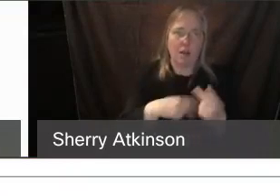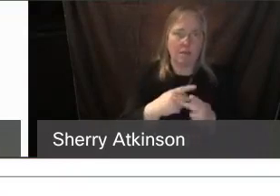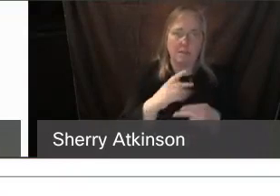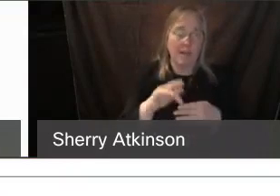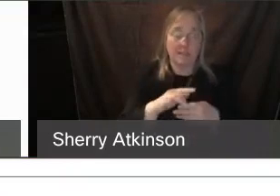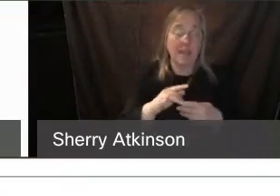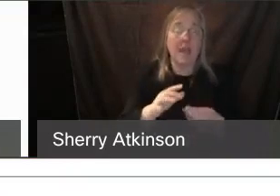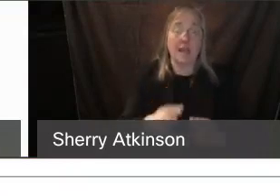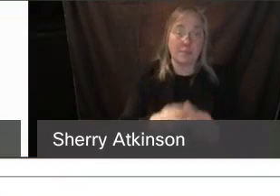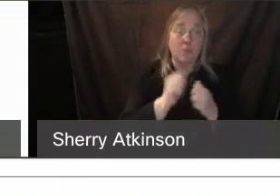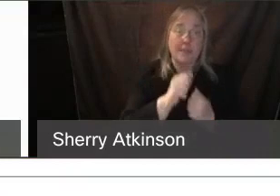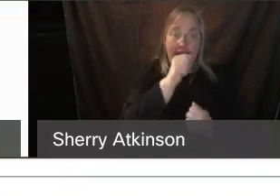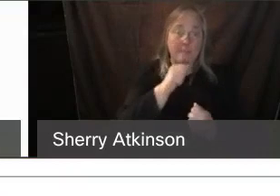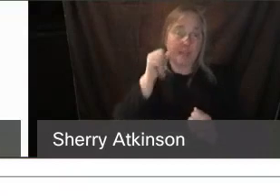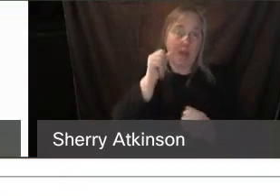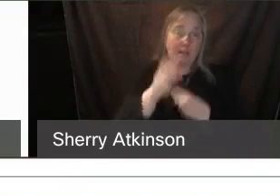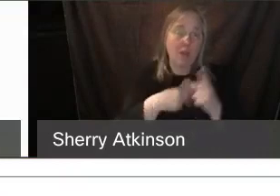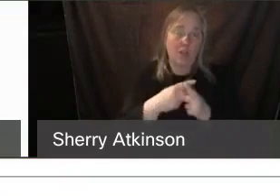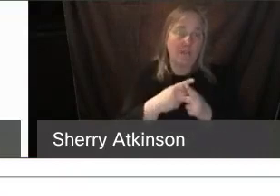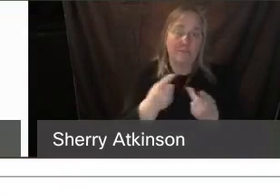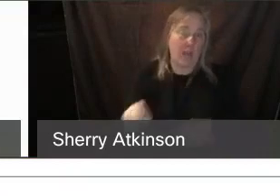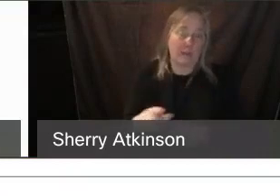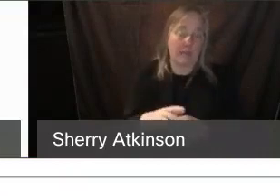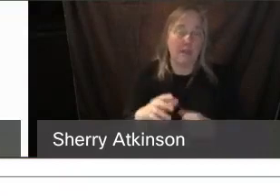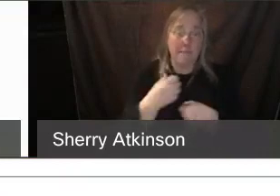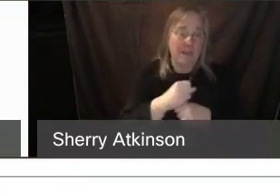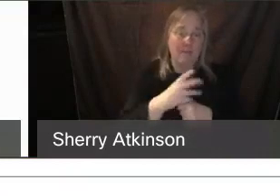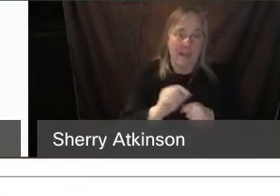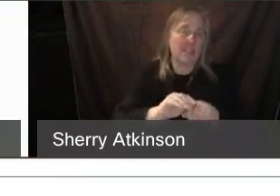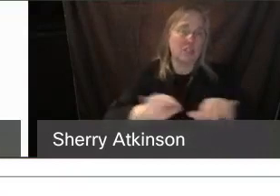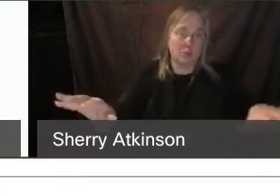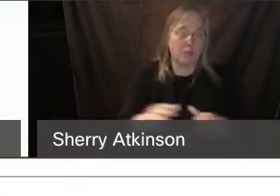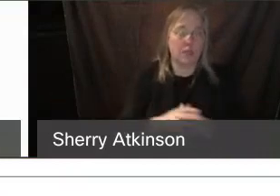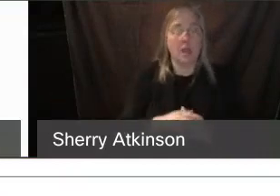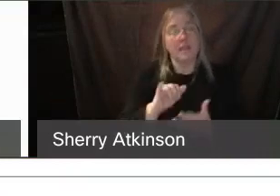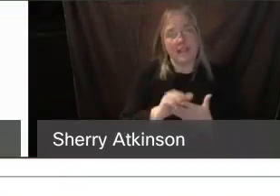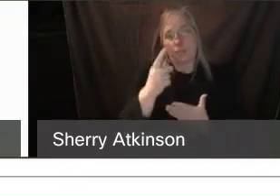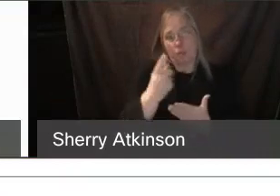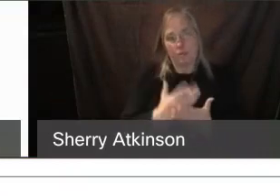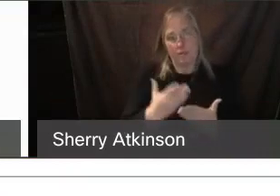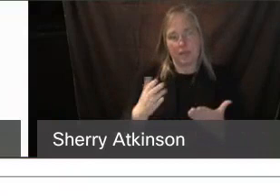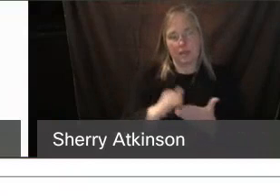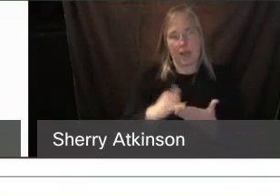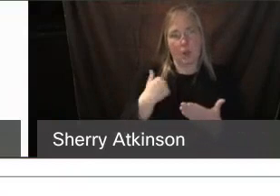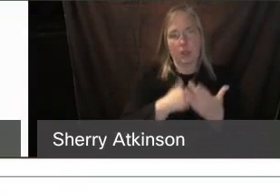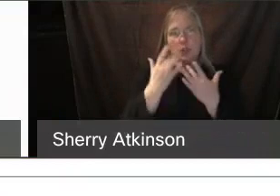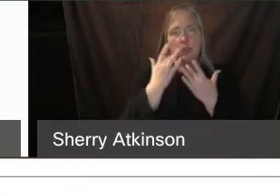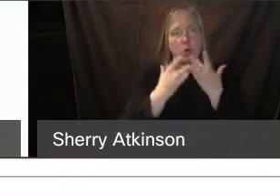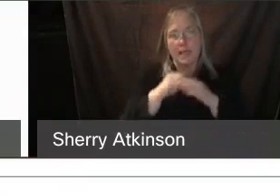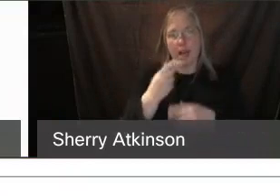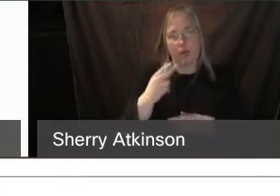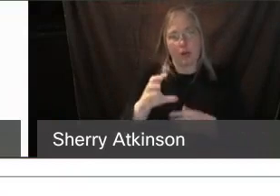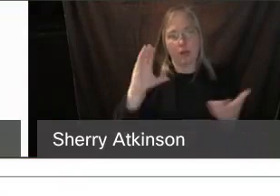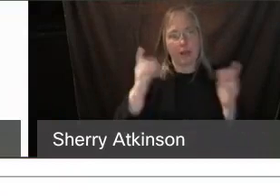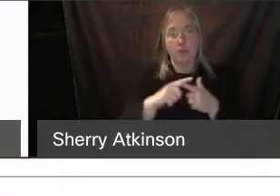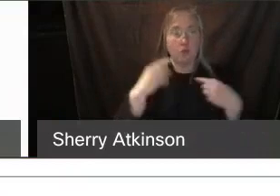right? So manufacturing distribution. So this is one of the things that we're short in Howard County compared to the market. The